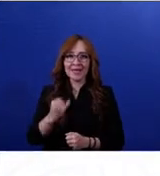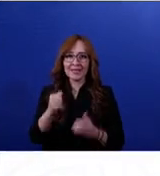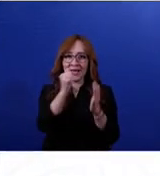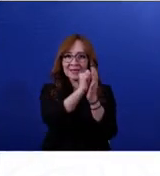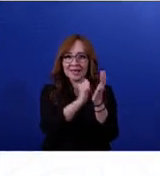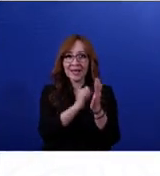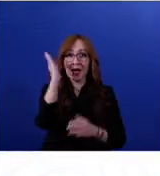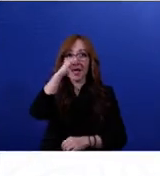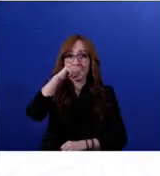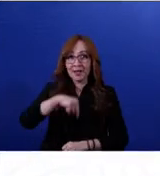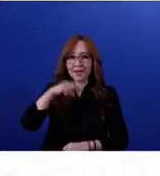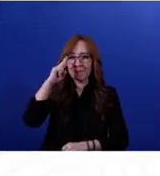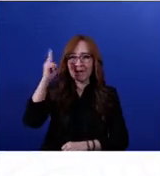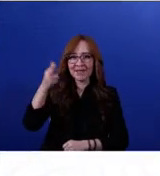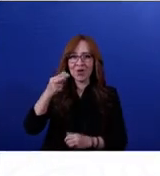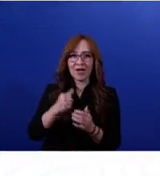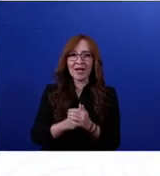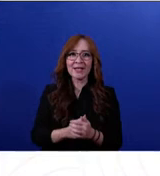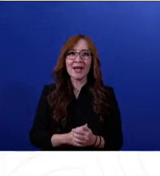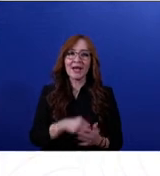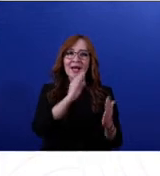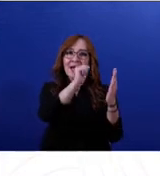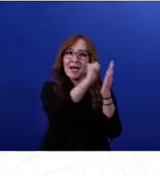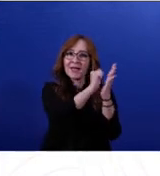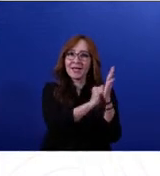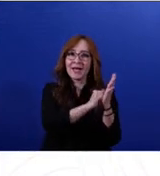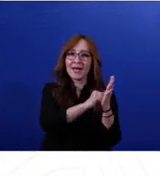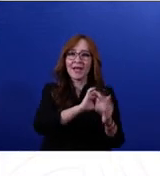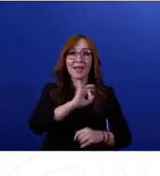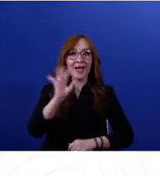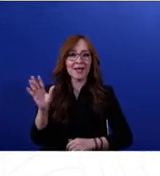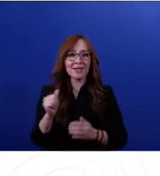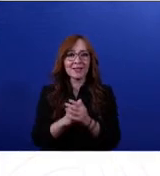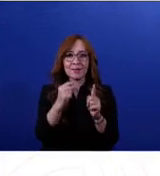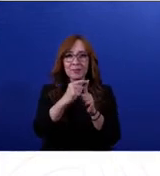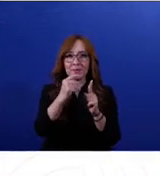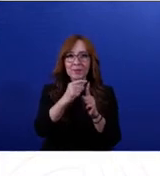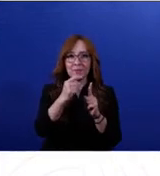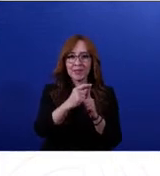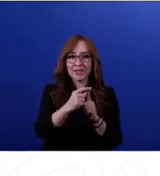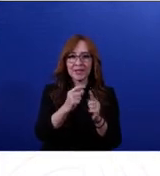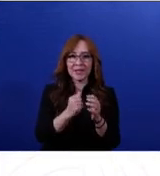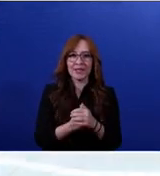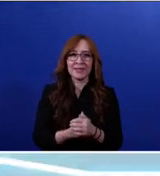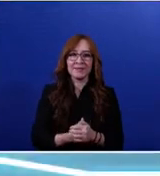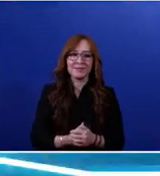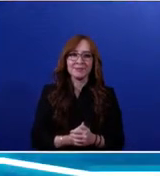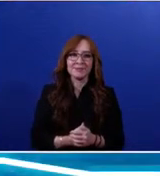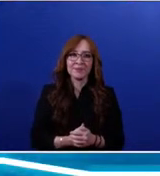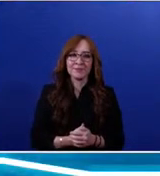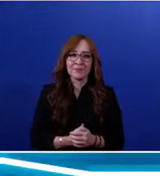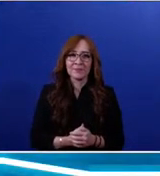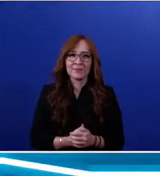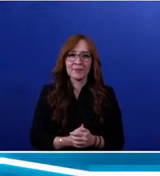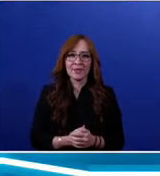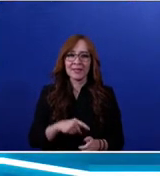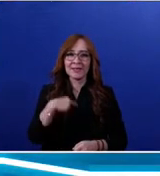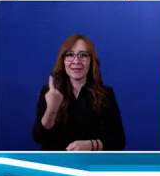Indonesia Which is the project will be missing you again tomorrow